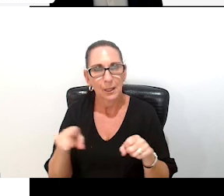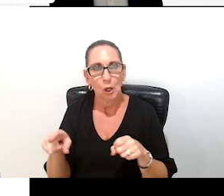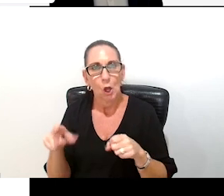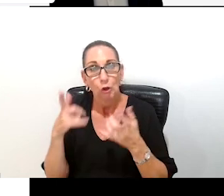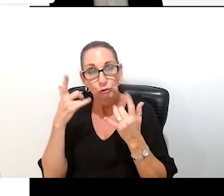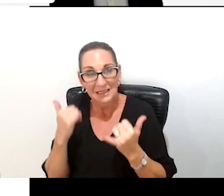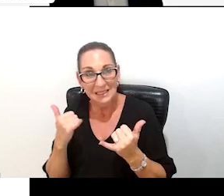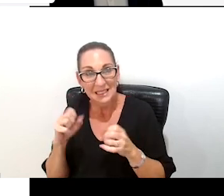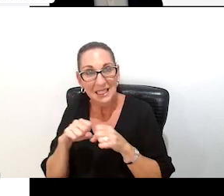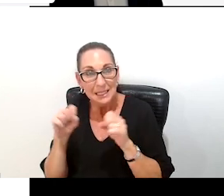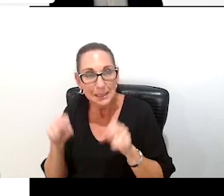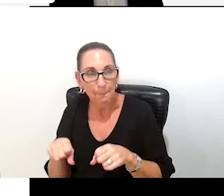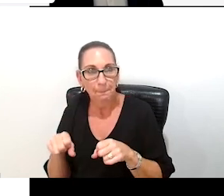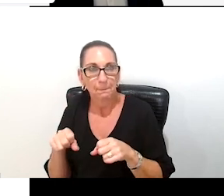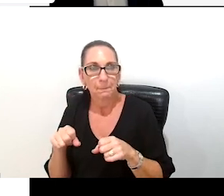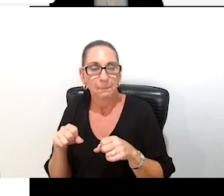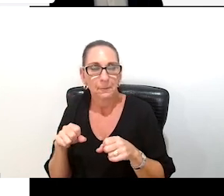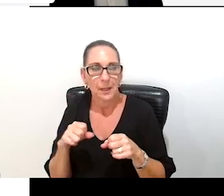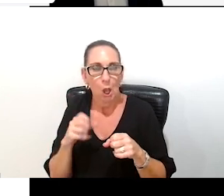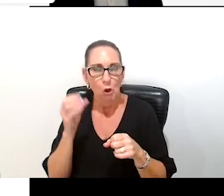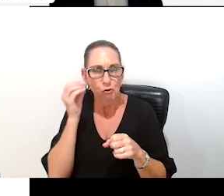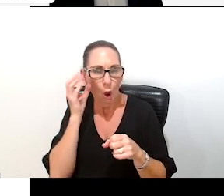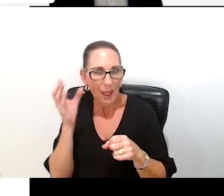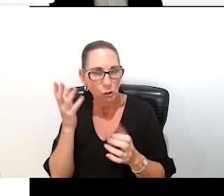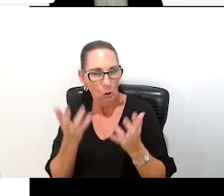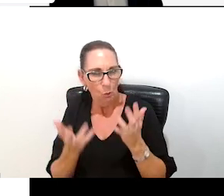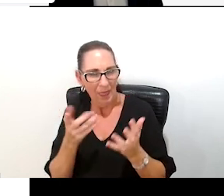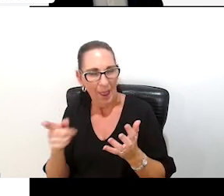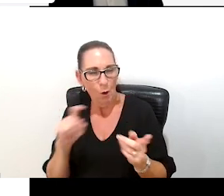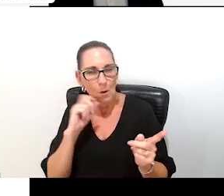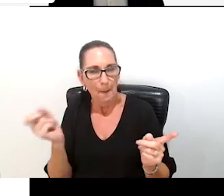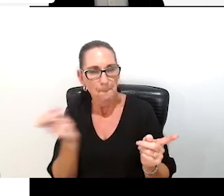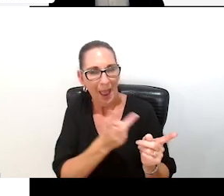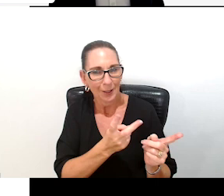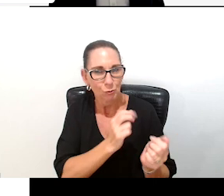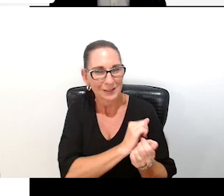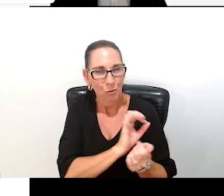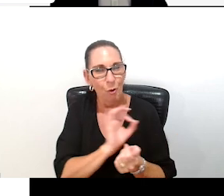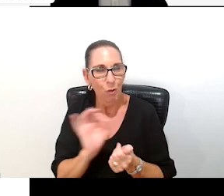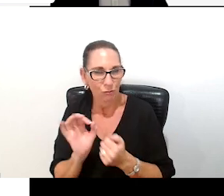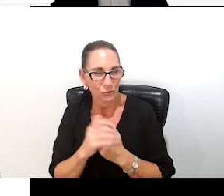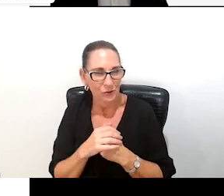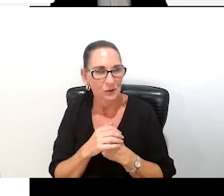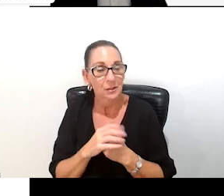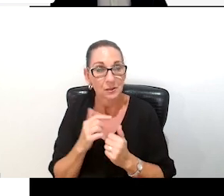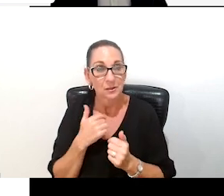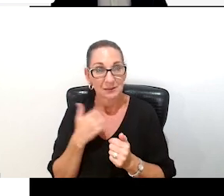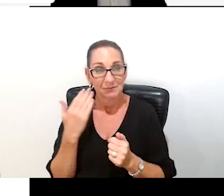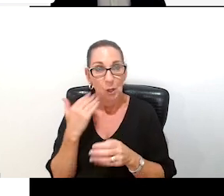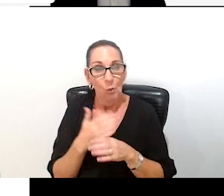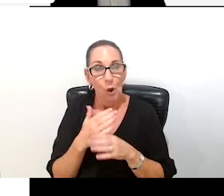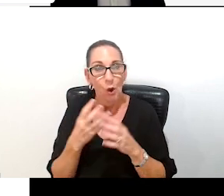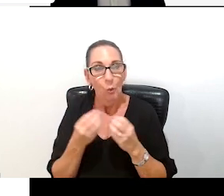how knowledge about them influences whether or not they return to prison. We've done some work with colleagues at the Kids